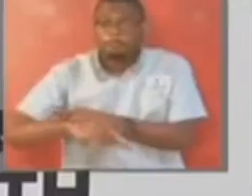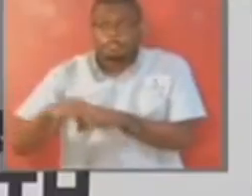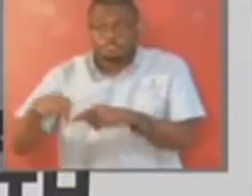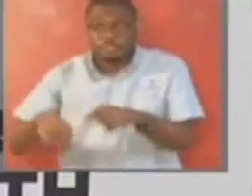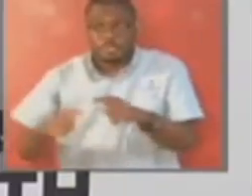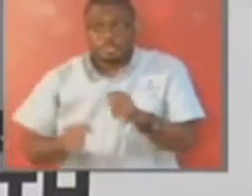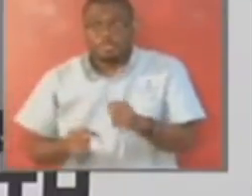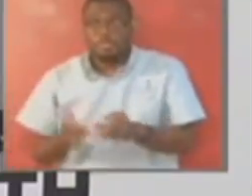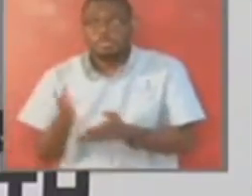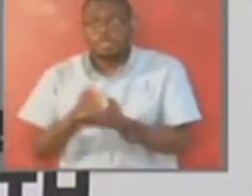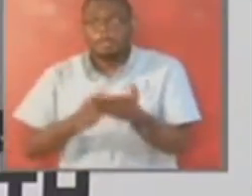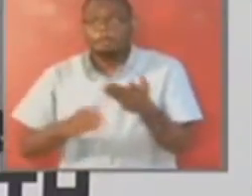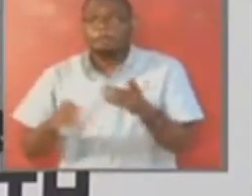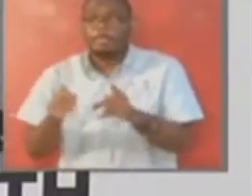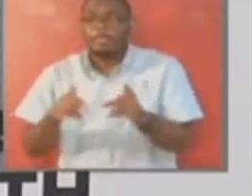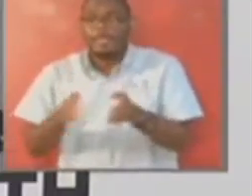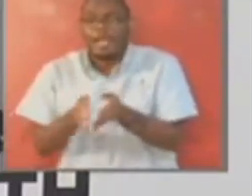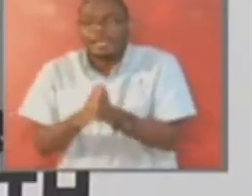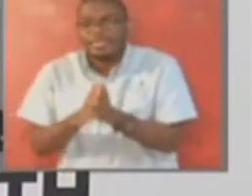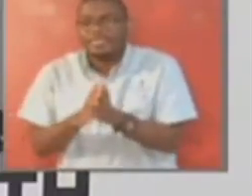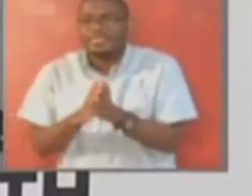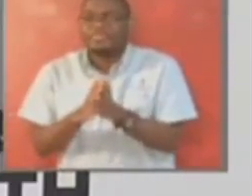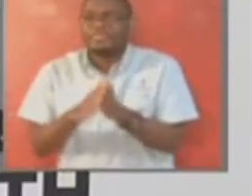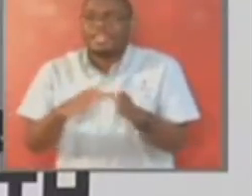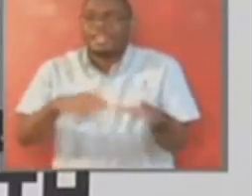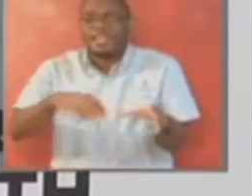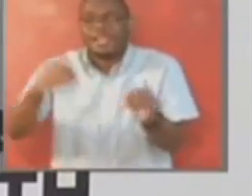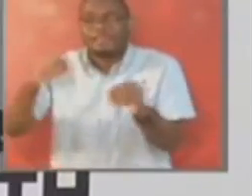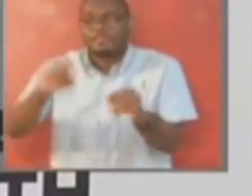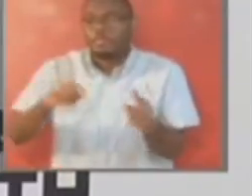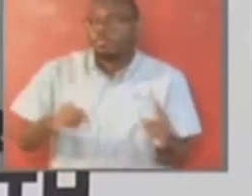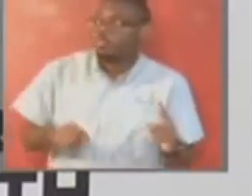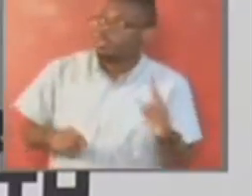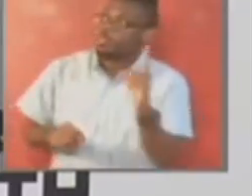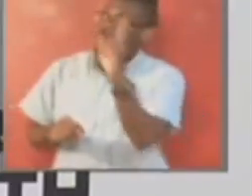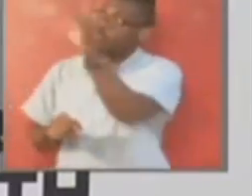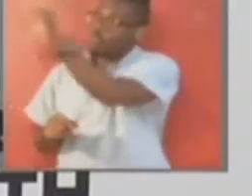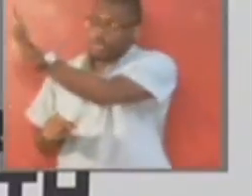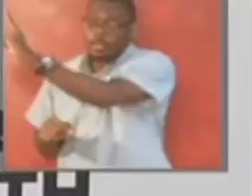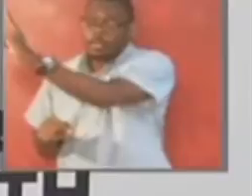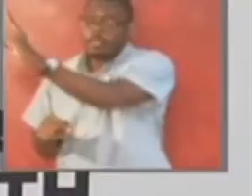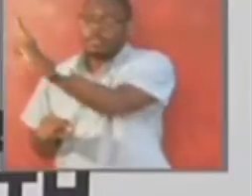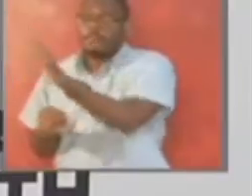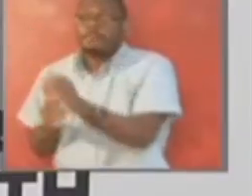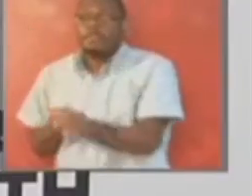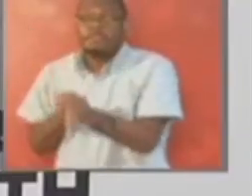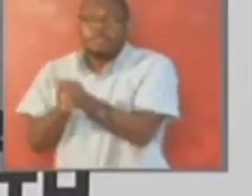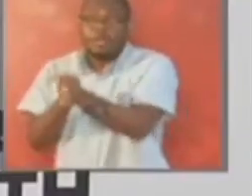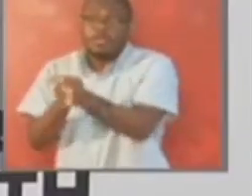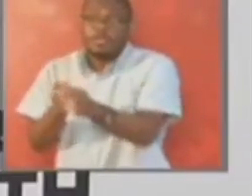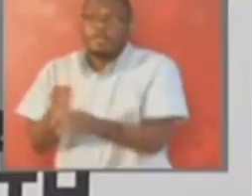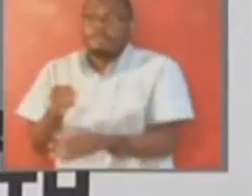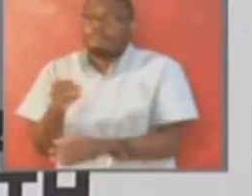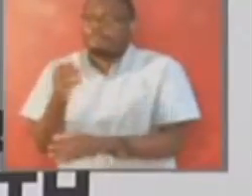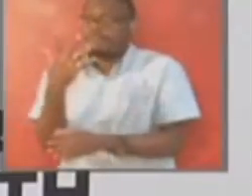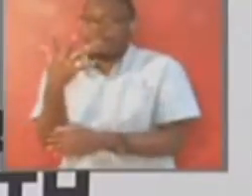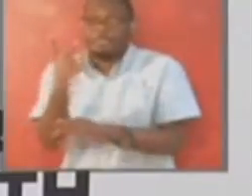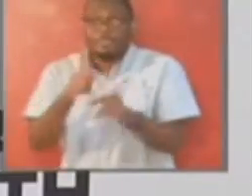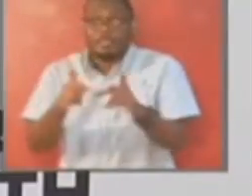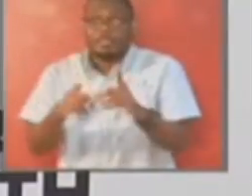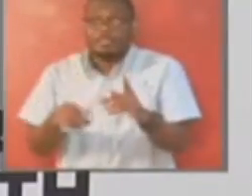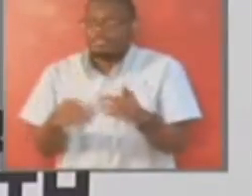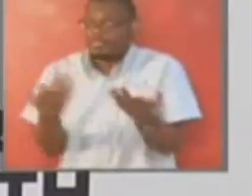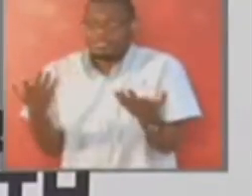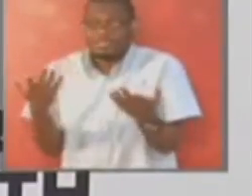to do so. We have had funerals take place in Trinidad with 5 persons and less. And these, of course, cause the persons, their loved